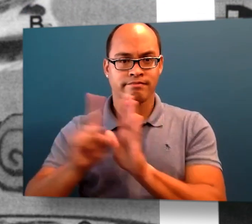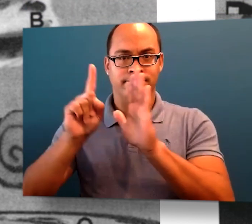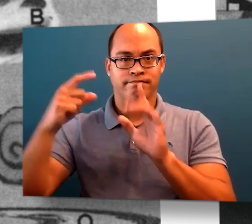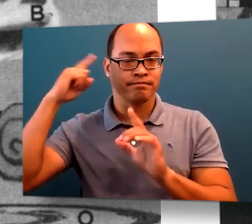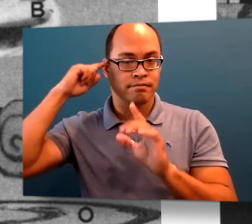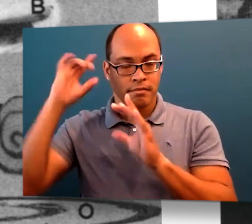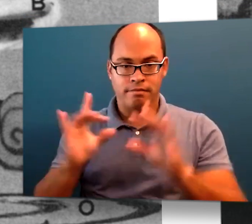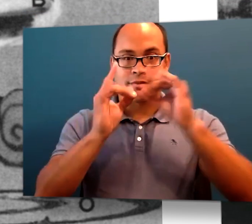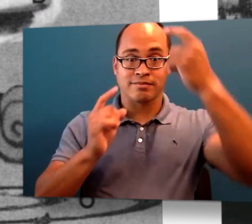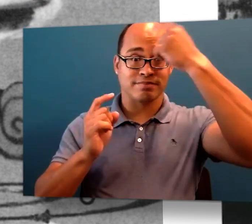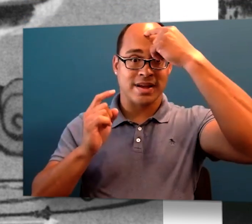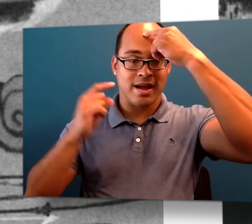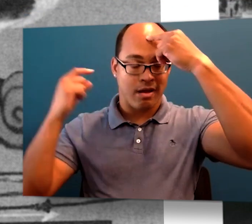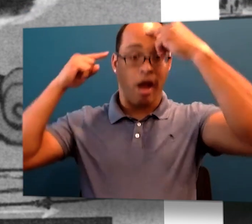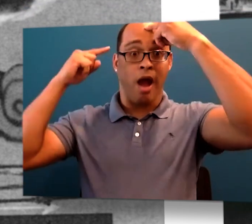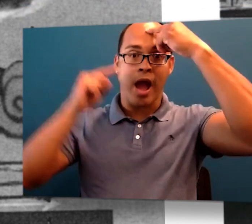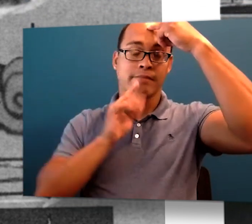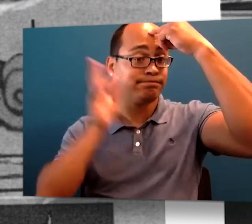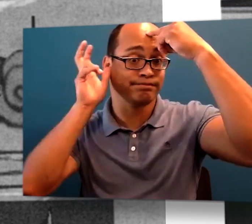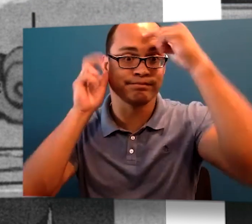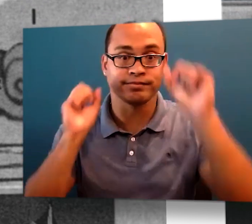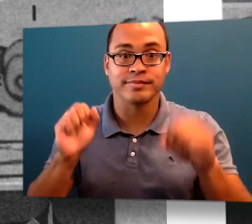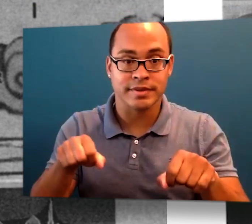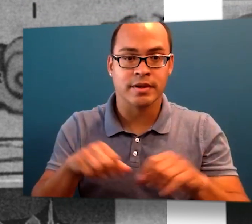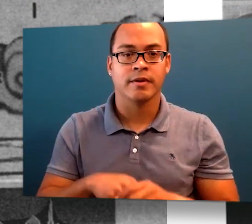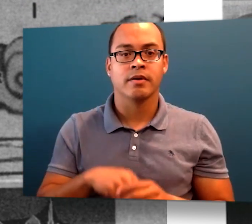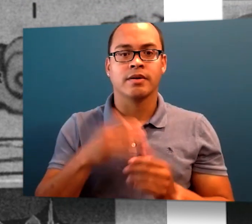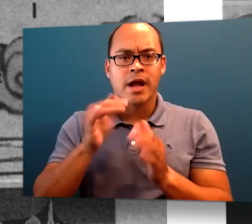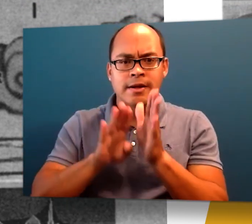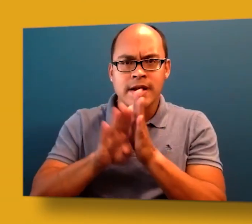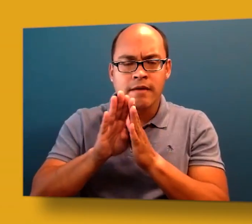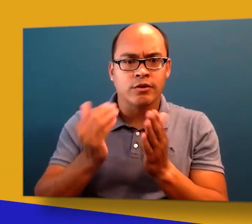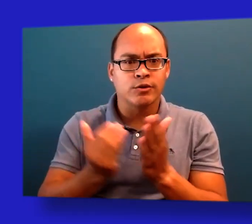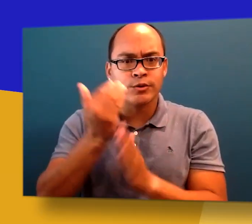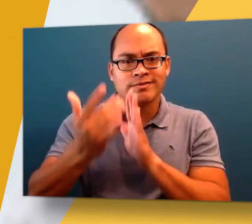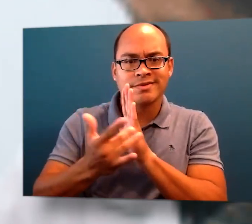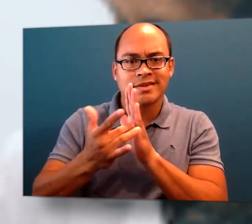that provided the opportunity to develop a new method for hearing screening.